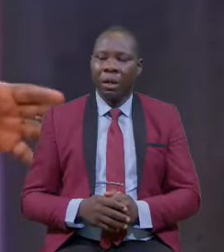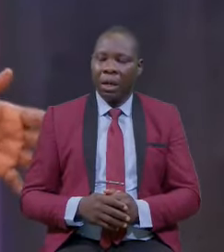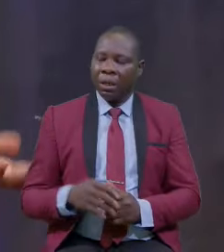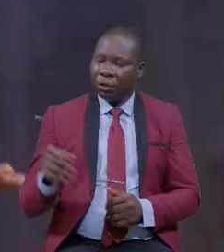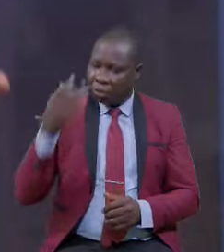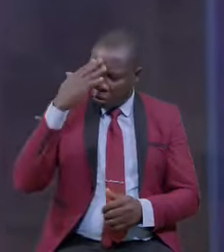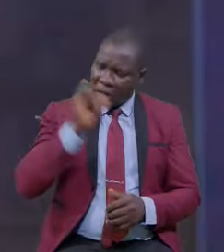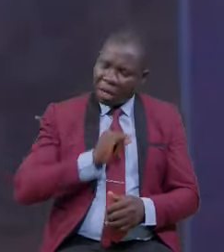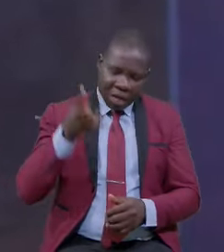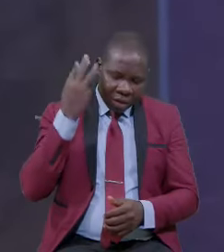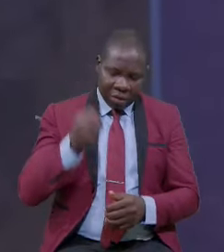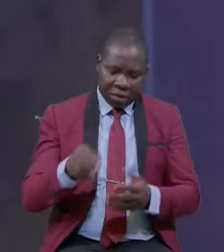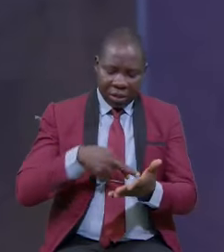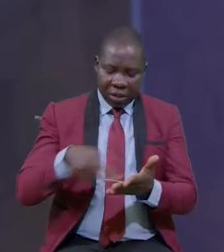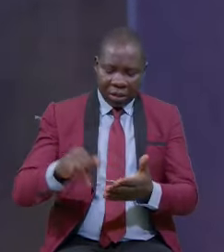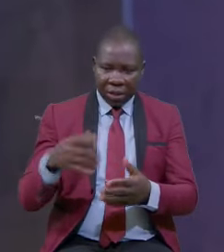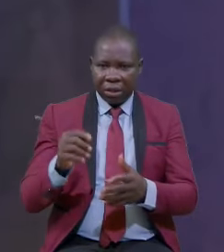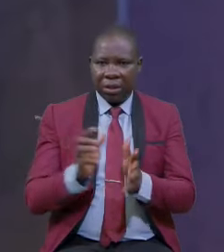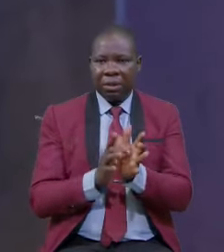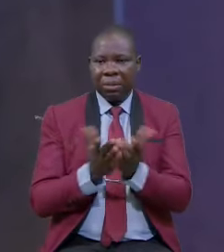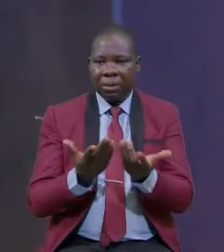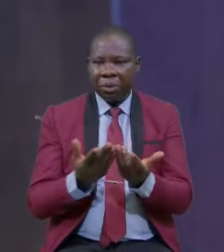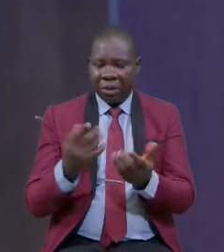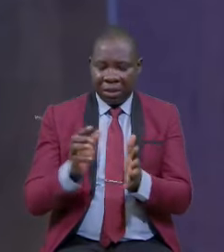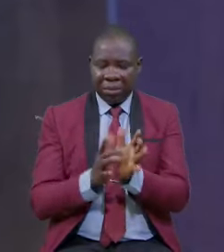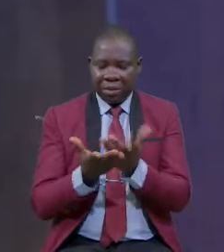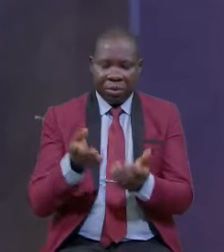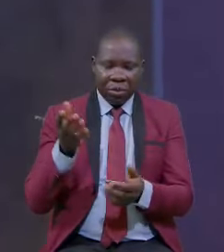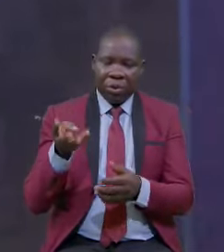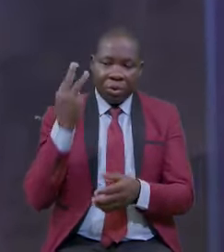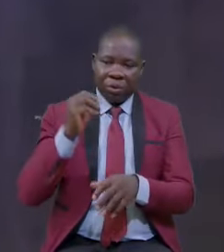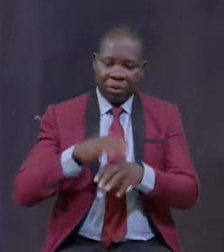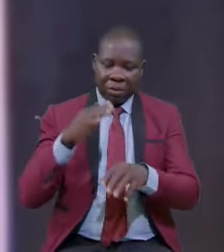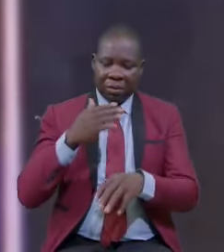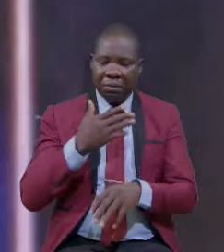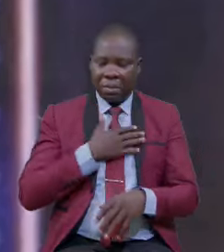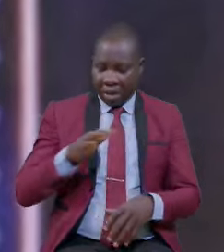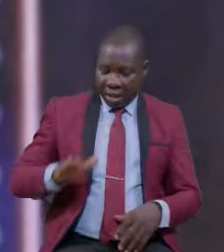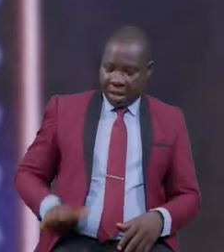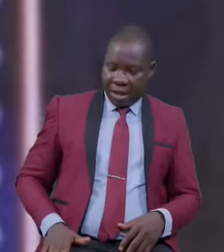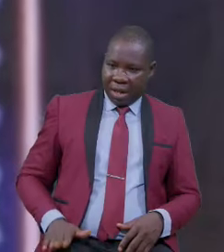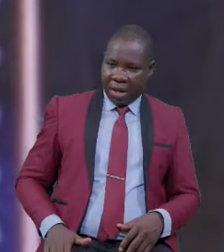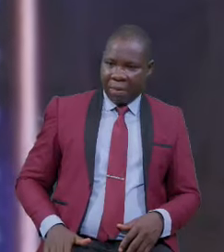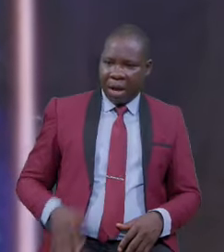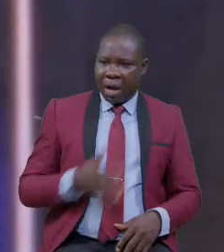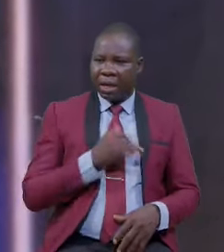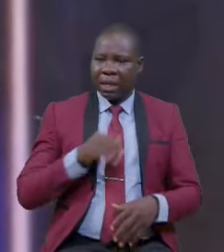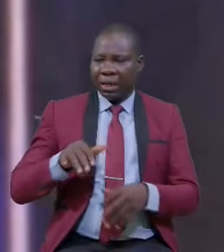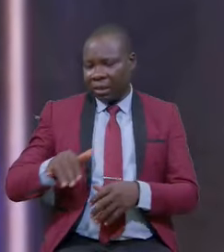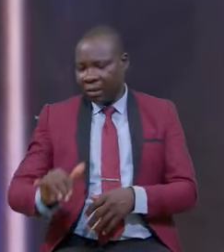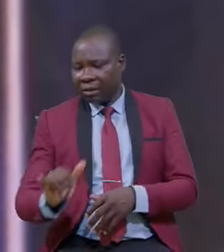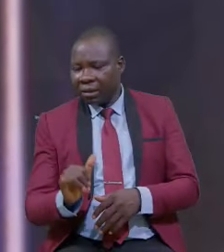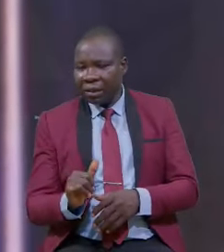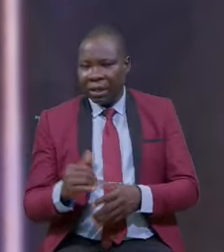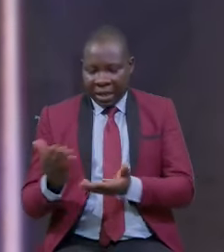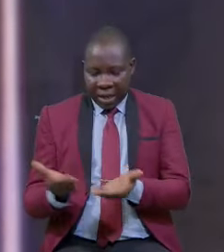we got into the car, I see held my Bible in my hand. And the pastor there, he never knew me before. He